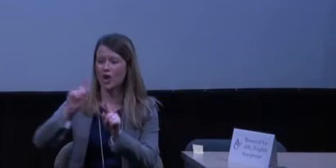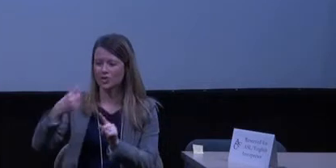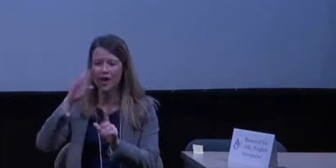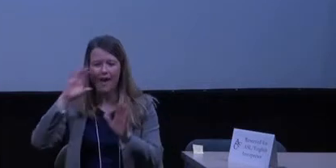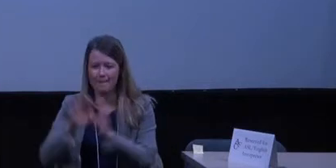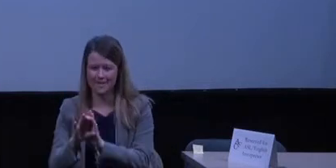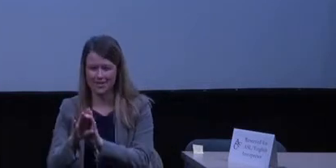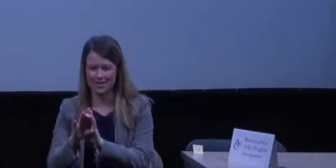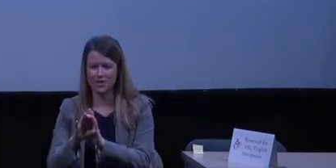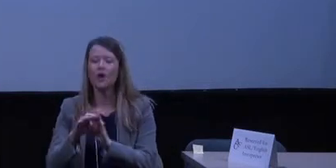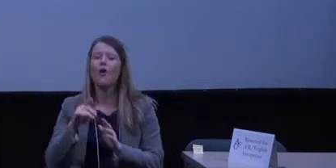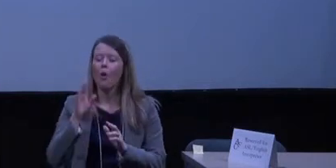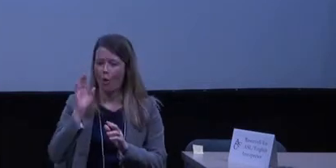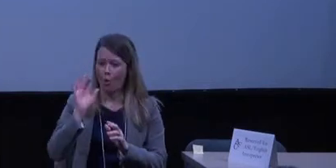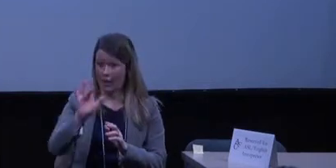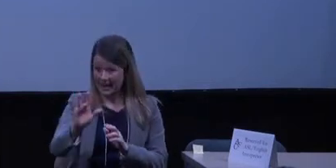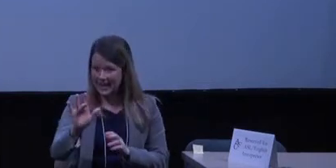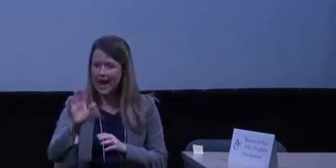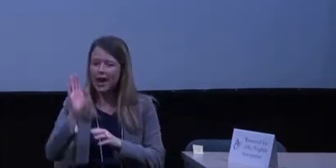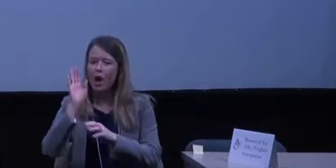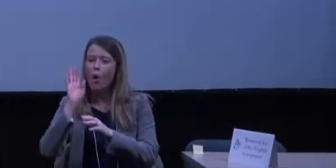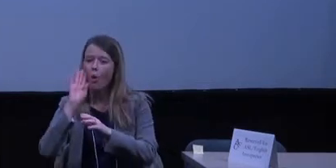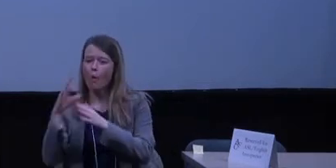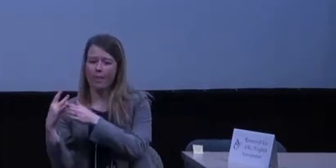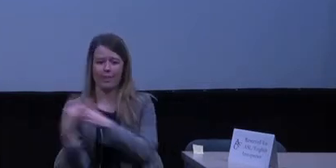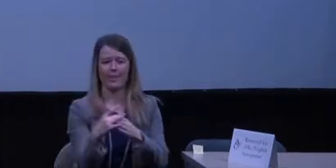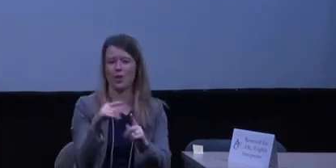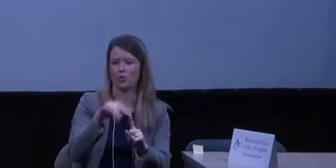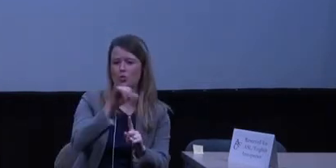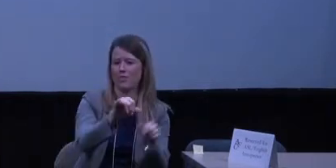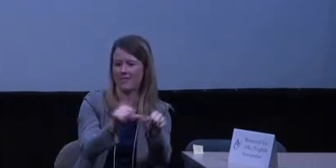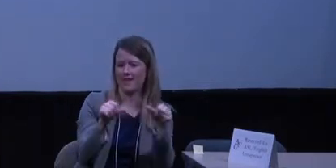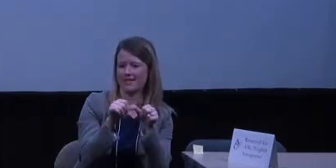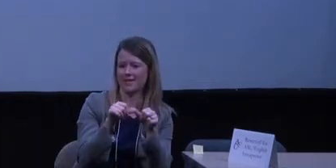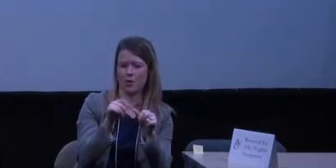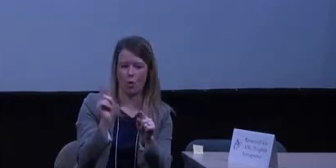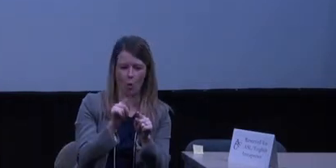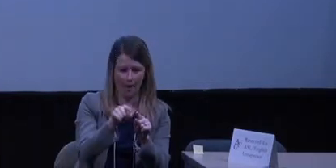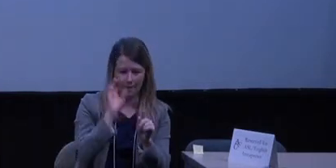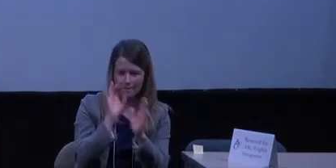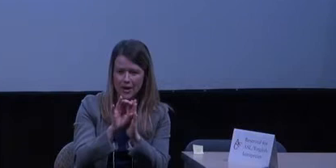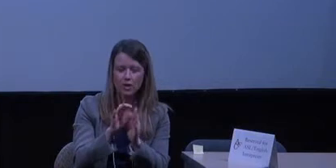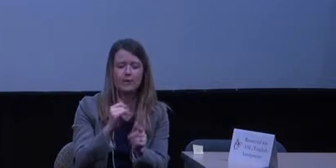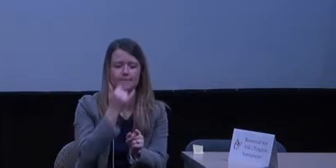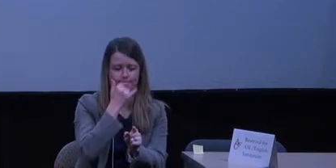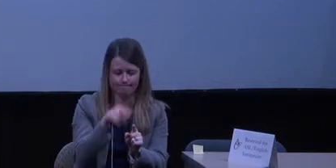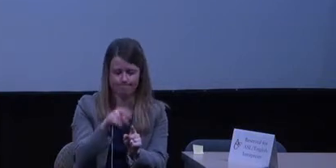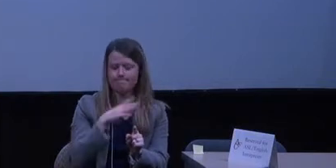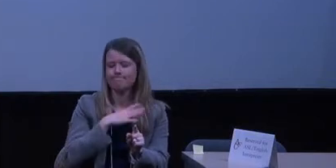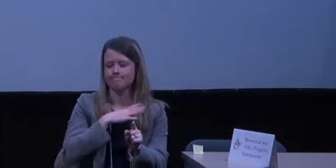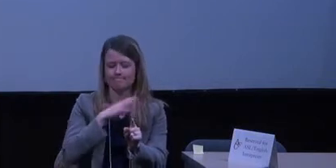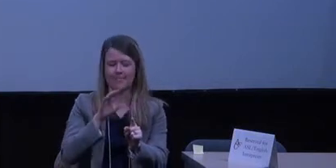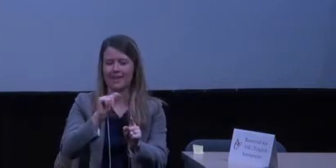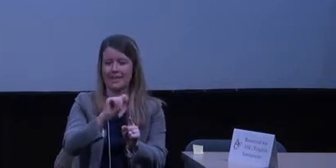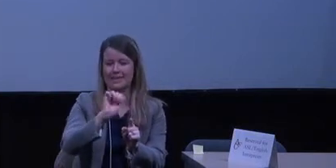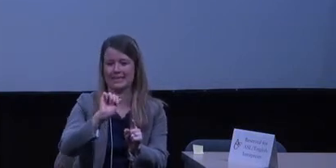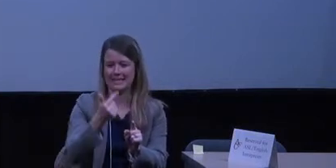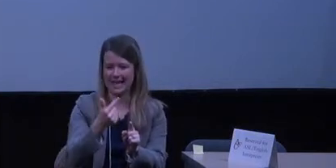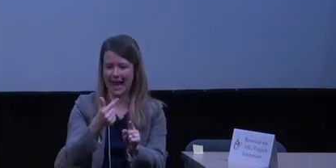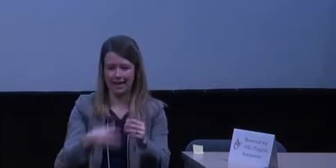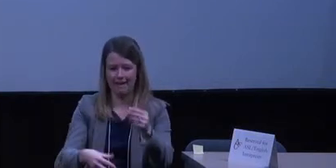that spot so that you can actually go in and tag it so that someone has access to